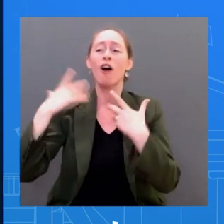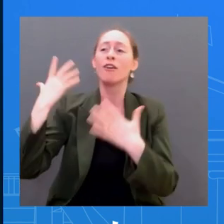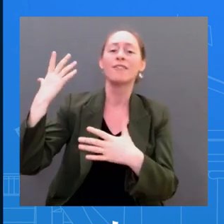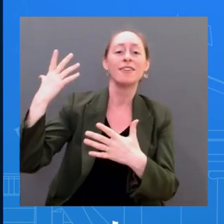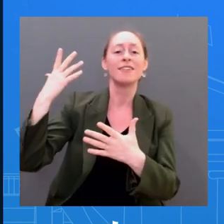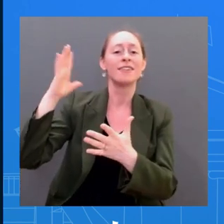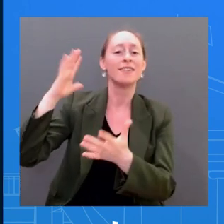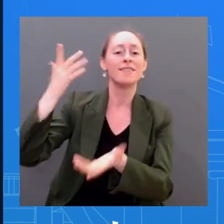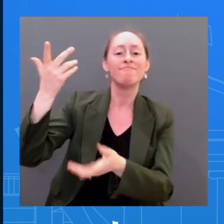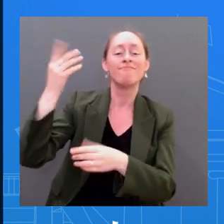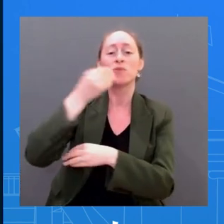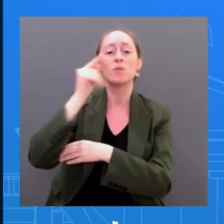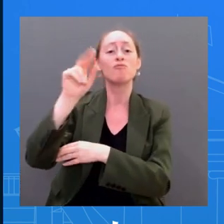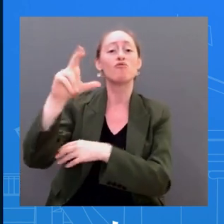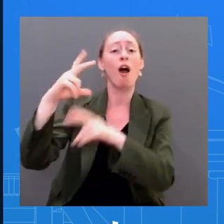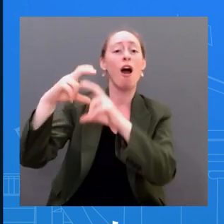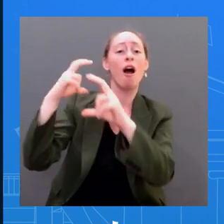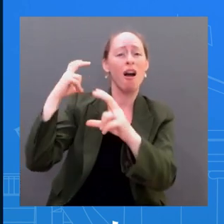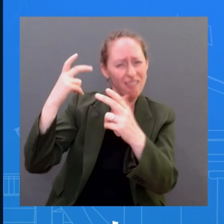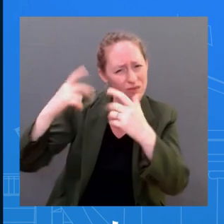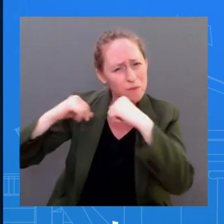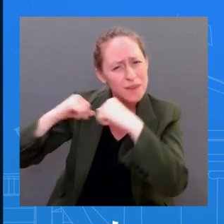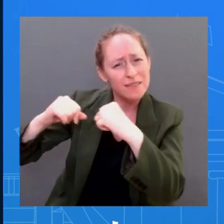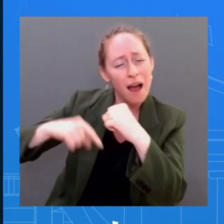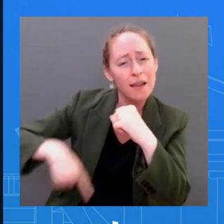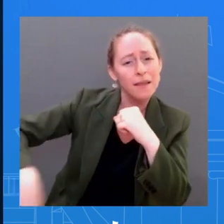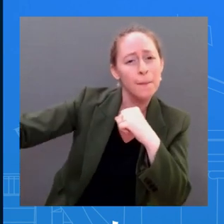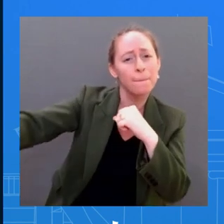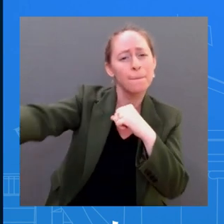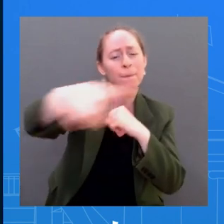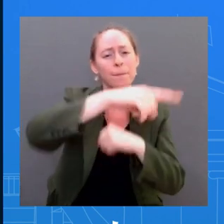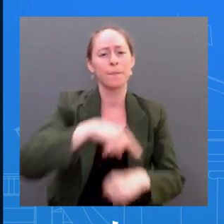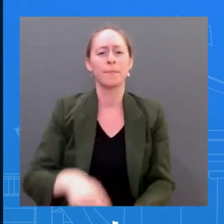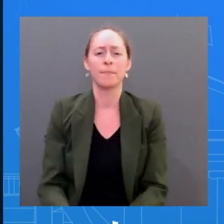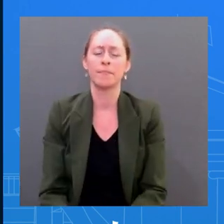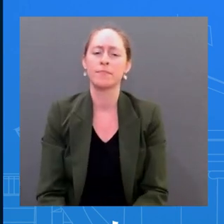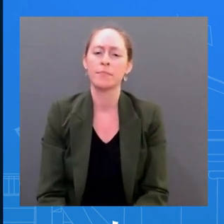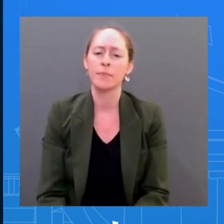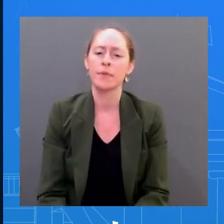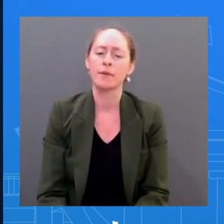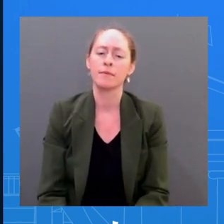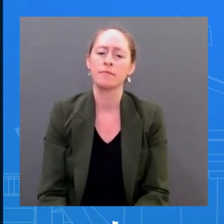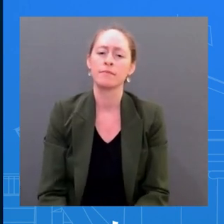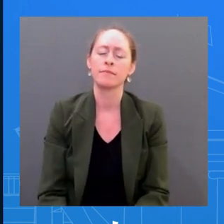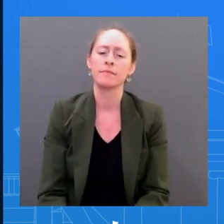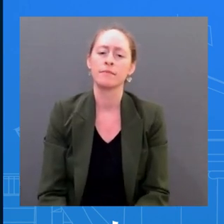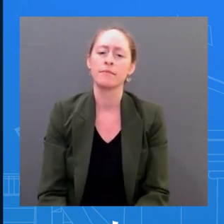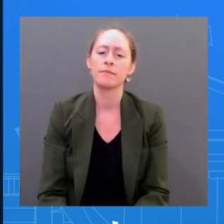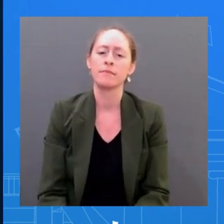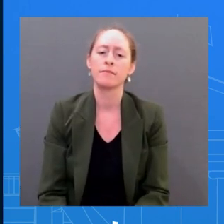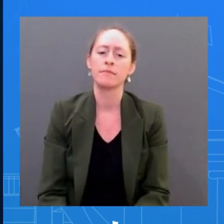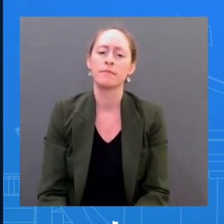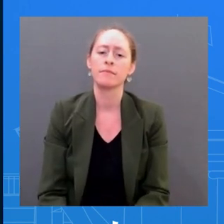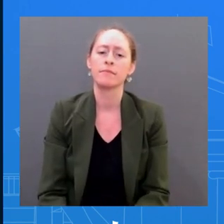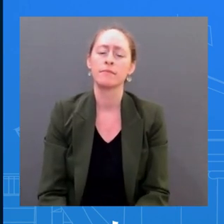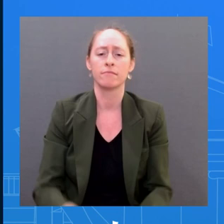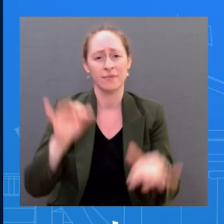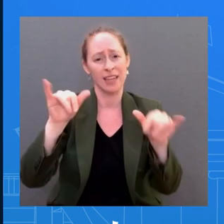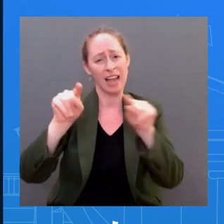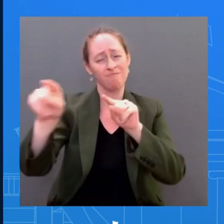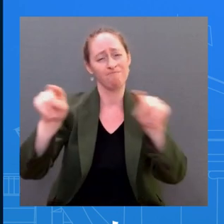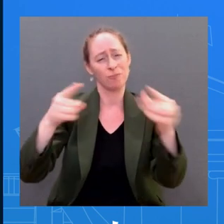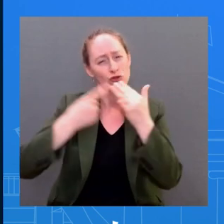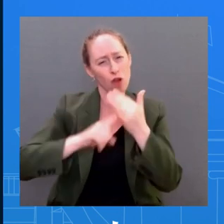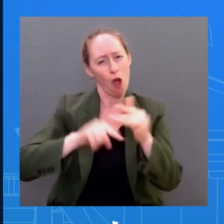We start by giving McKenna, Layla, Miranda, Nevaeh, Jose, Javier, Tess, Rogelio, Eliana, Annabelle,